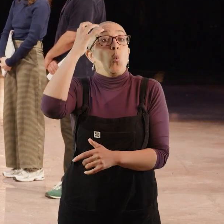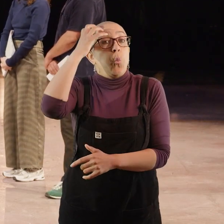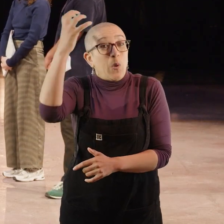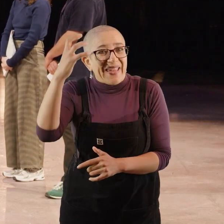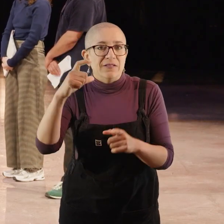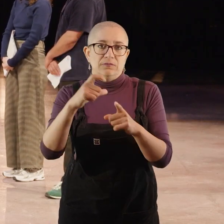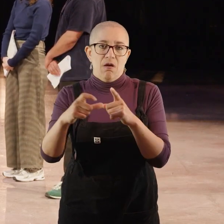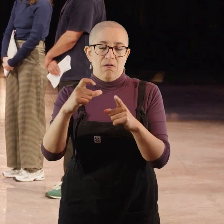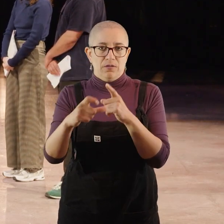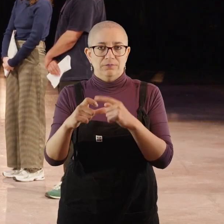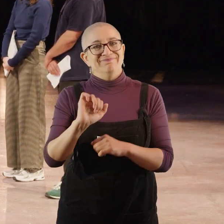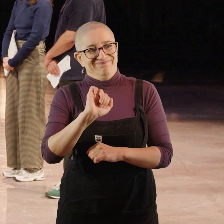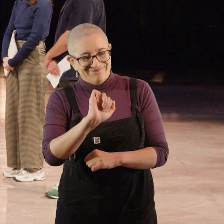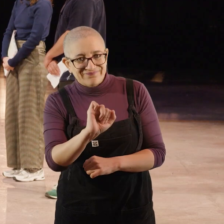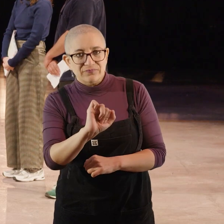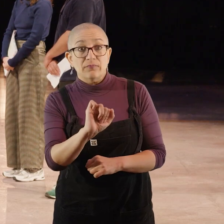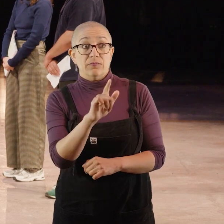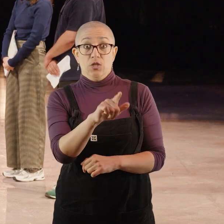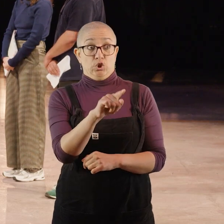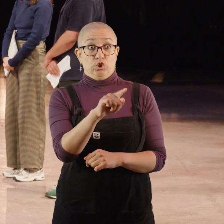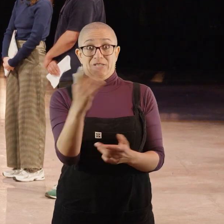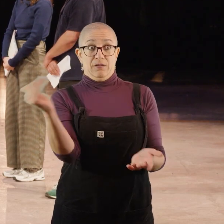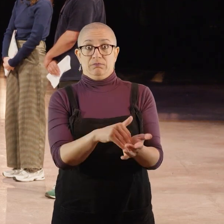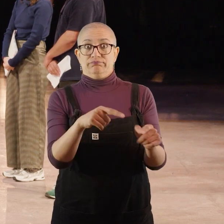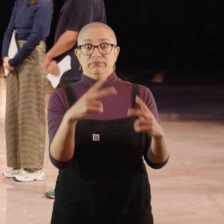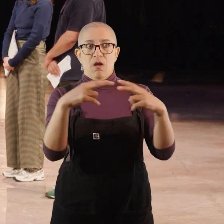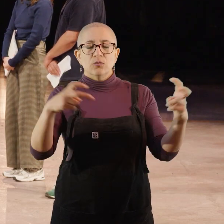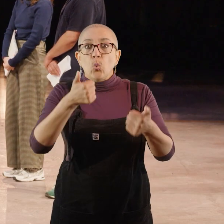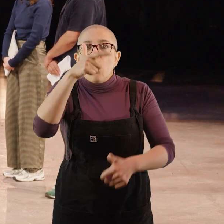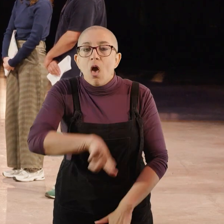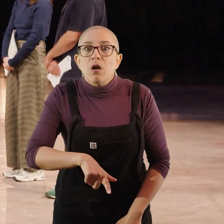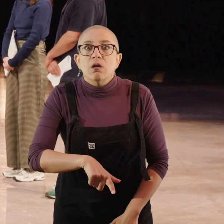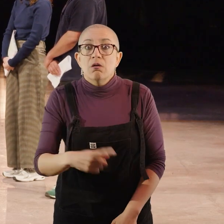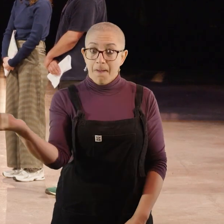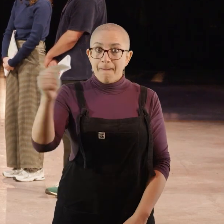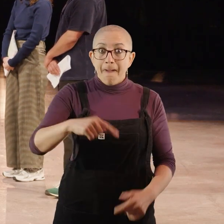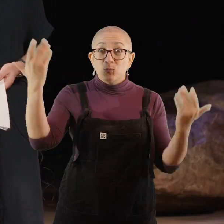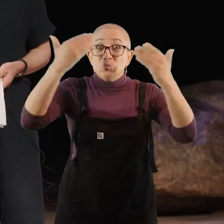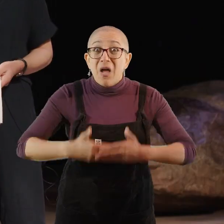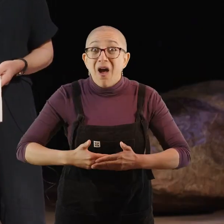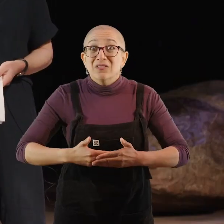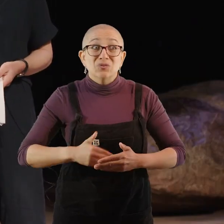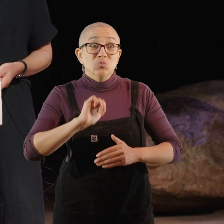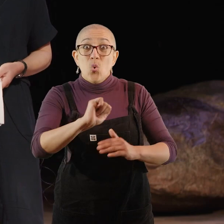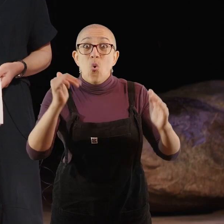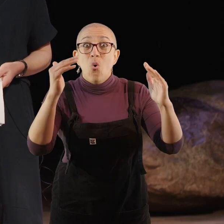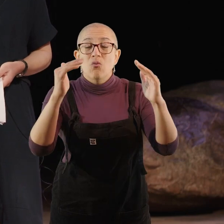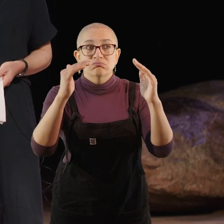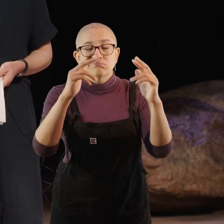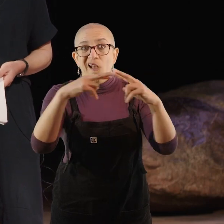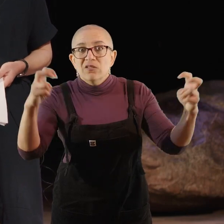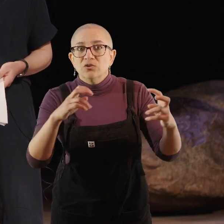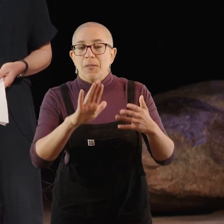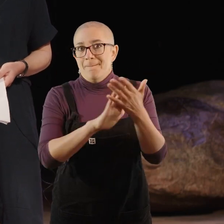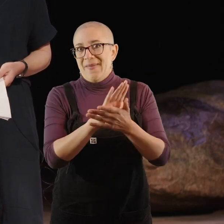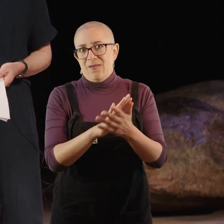going to use that pronoun. It's Queen Duncan. What a stroke of luck that she should be coming tonight to your. I mean, surely it must mean